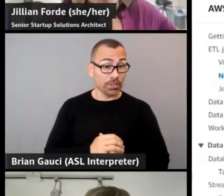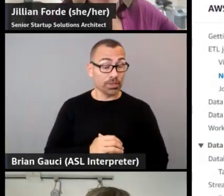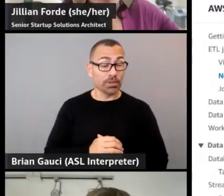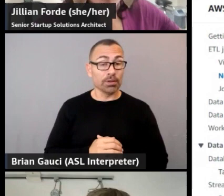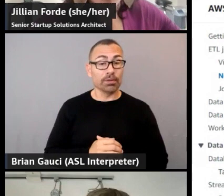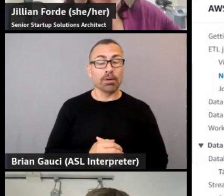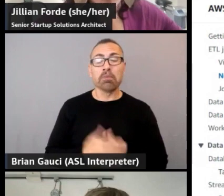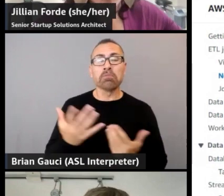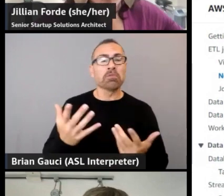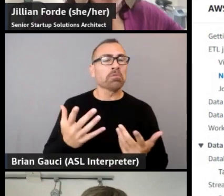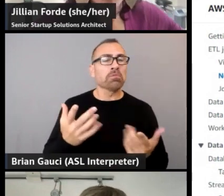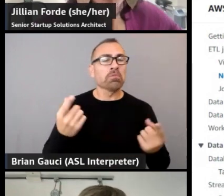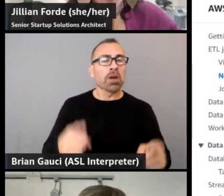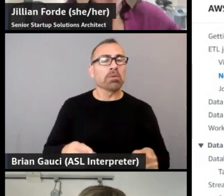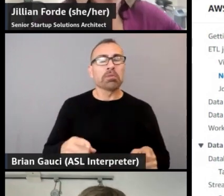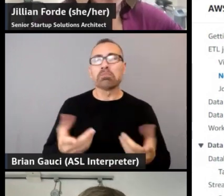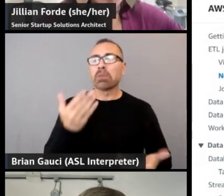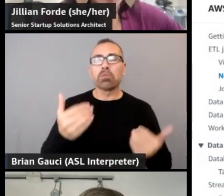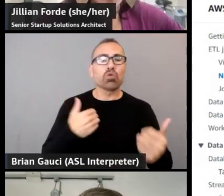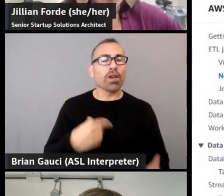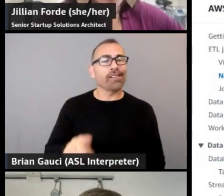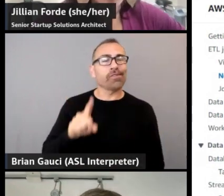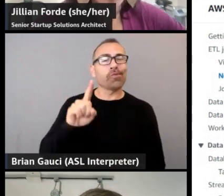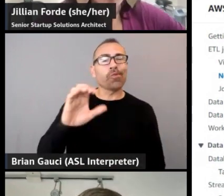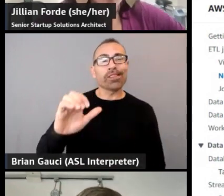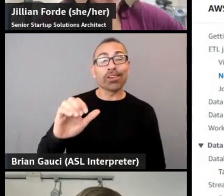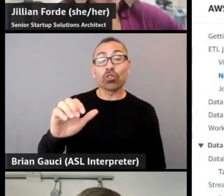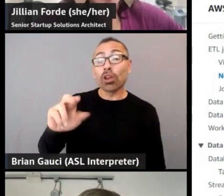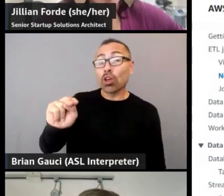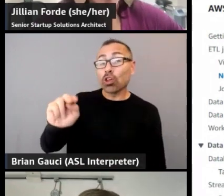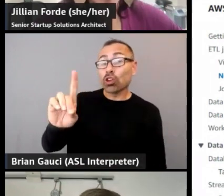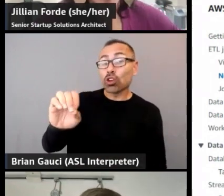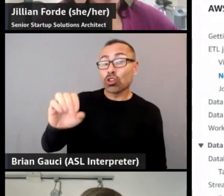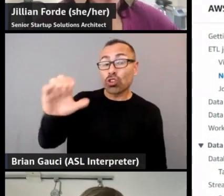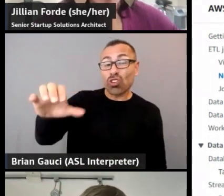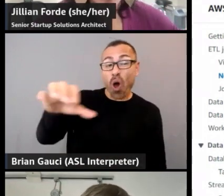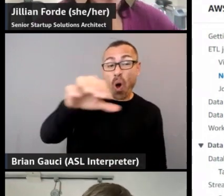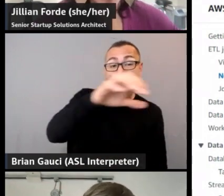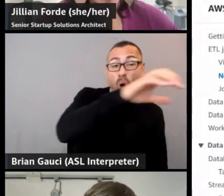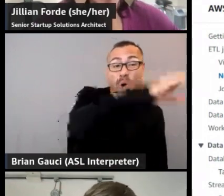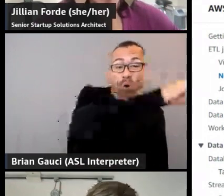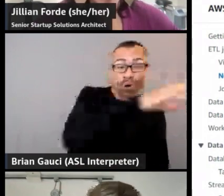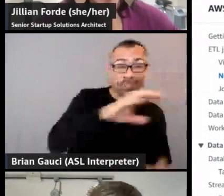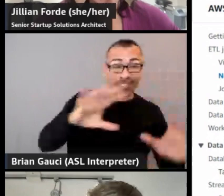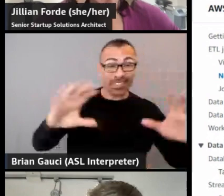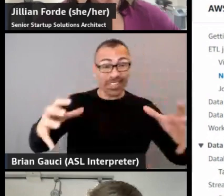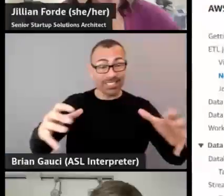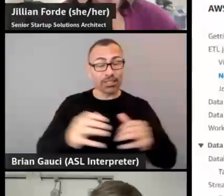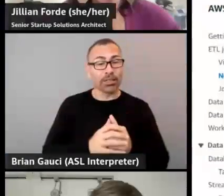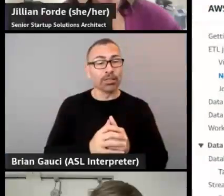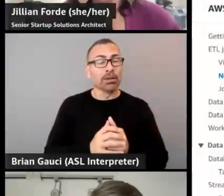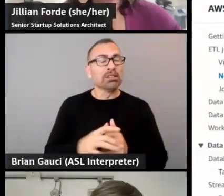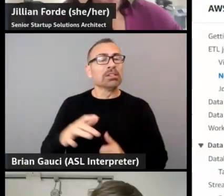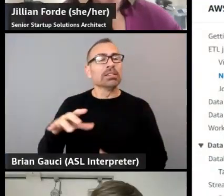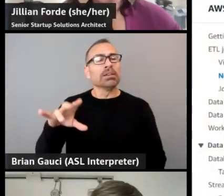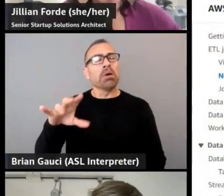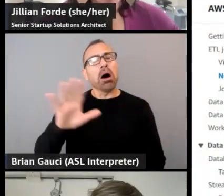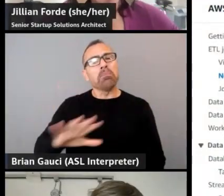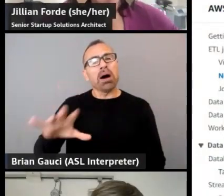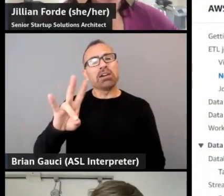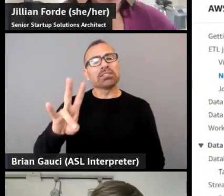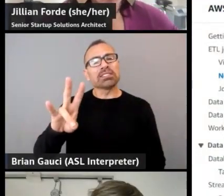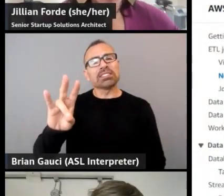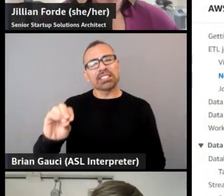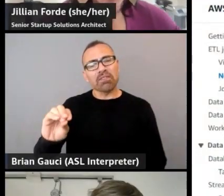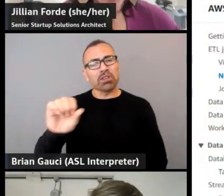you have 100 node cluster. About 70 of the workers are done processing the data. They are just sitting idle. Maybe 30